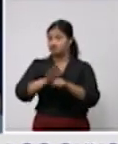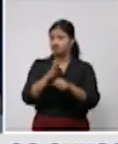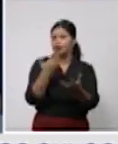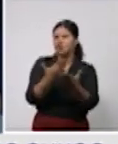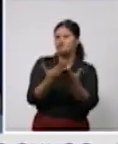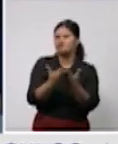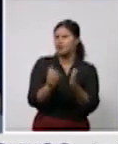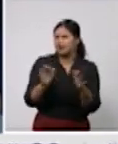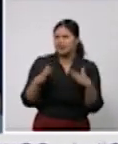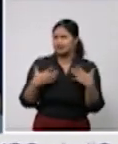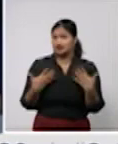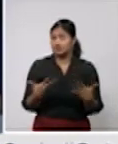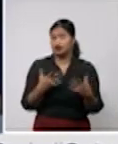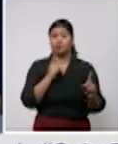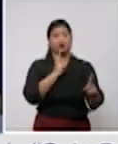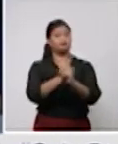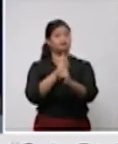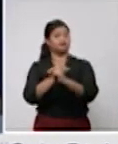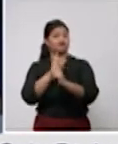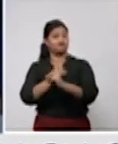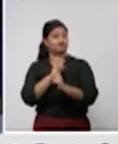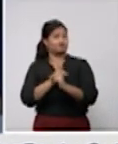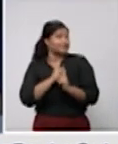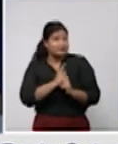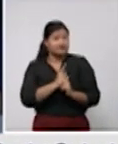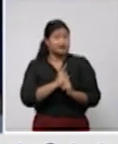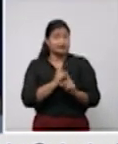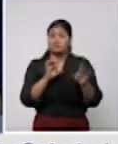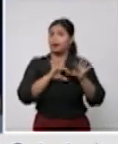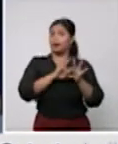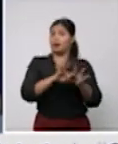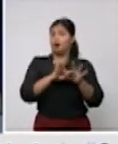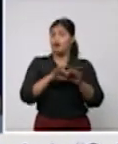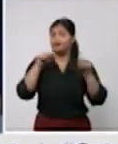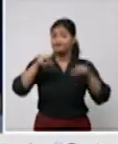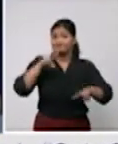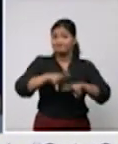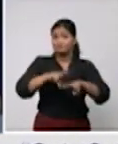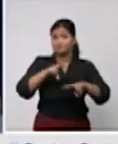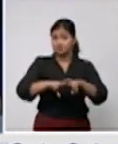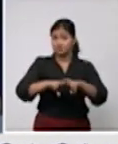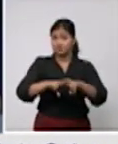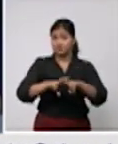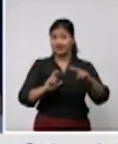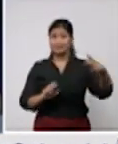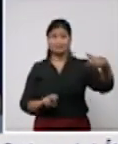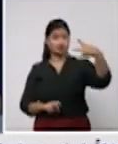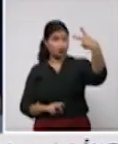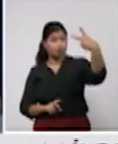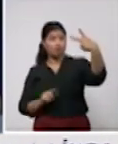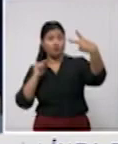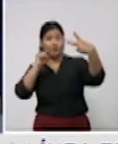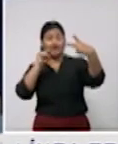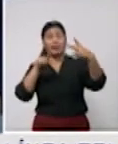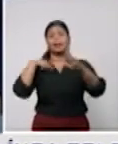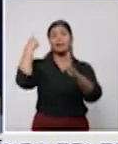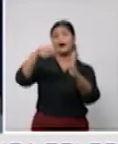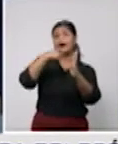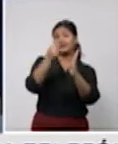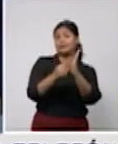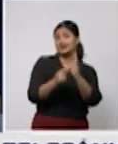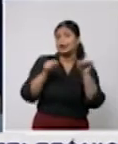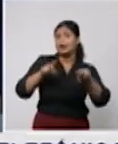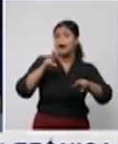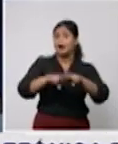highlighted by the president of the Provincial Defense Council yesterday, that unlike other provinces where there is a